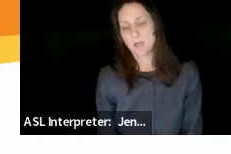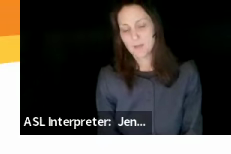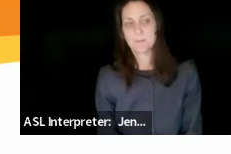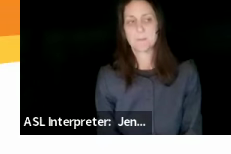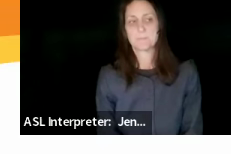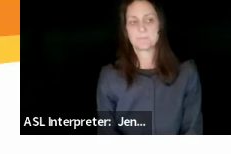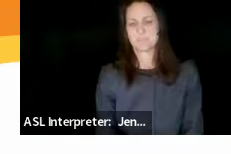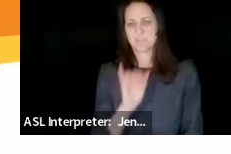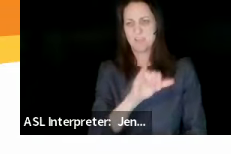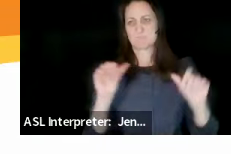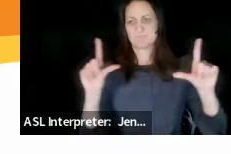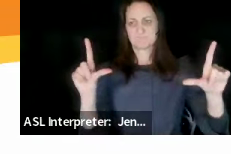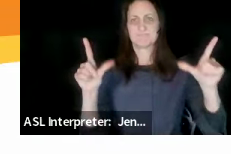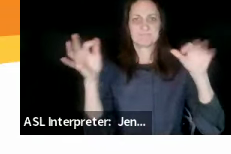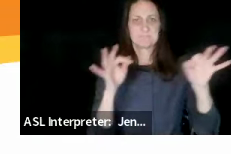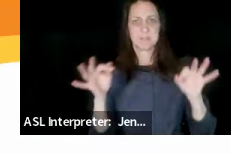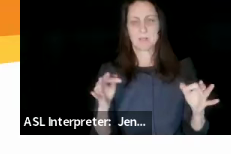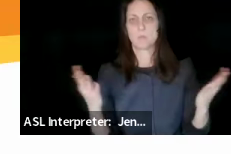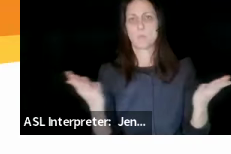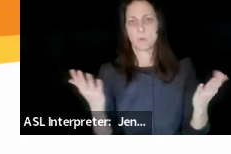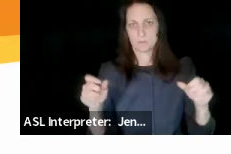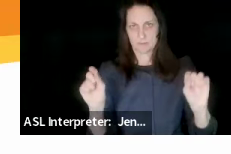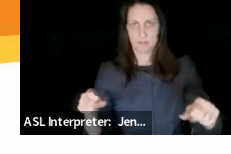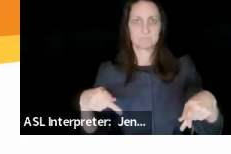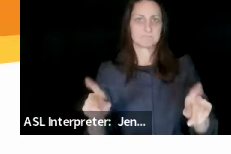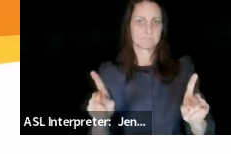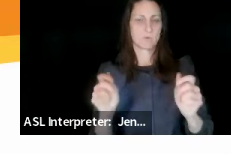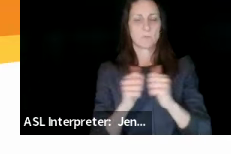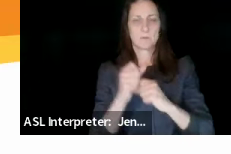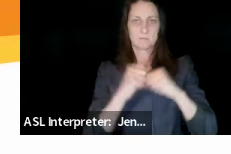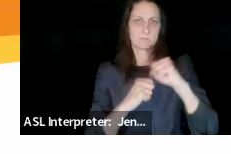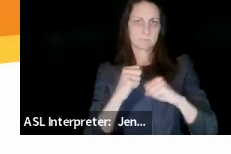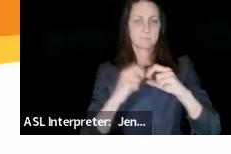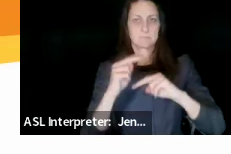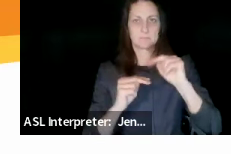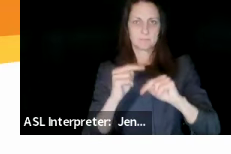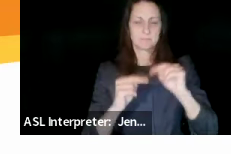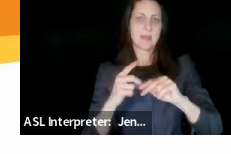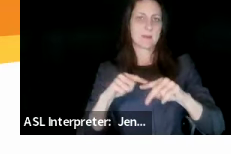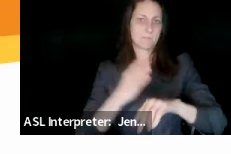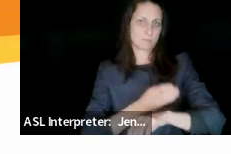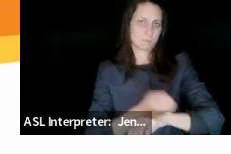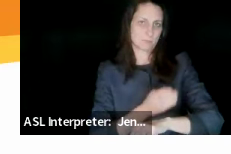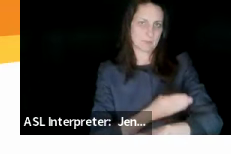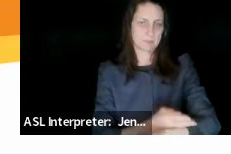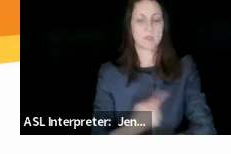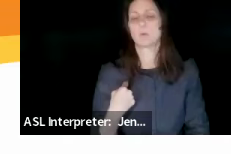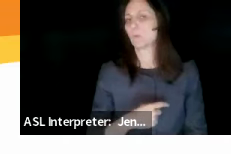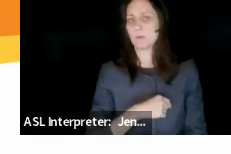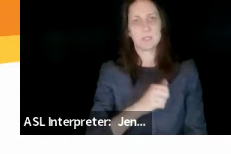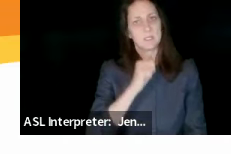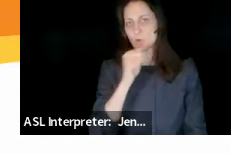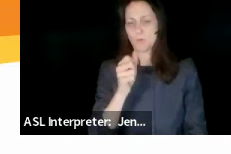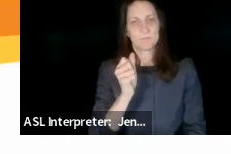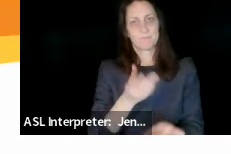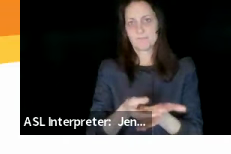This slide covers what is allowable when it comes to construction and capital improvements. First, we do not fund the construction of new buildings